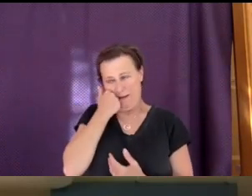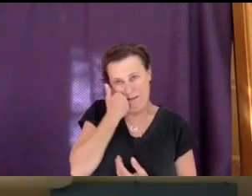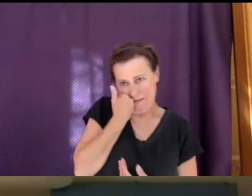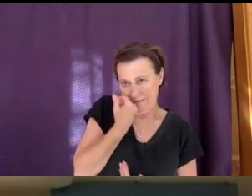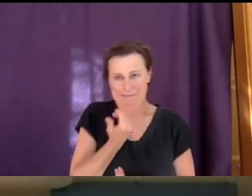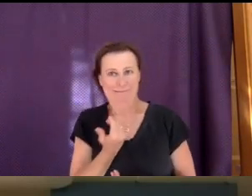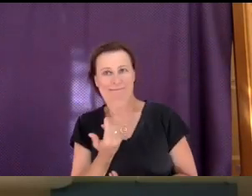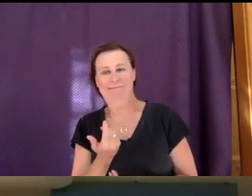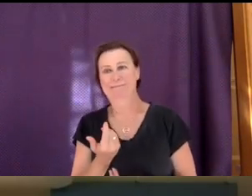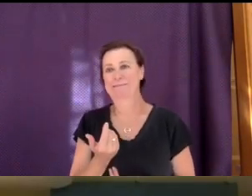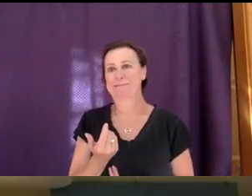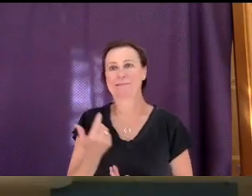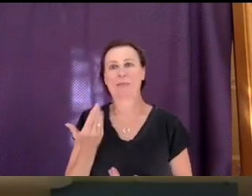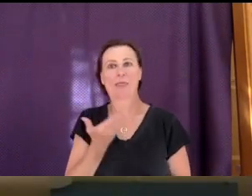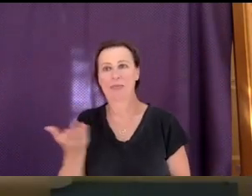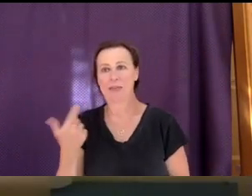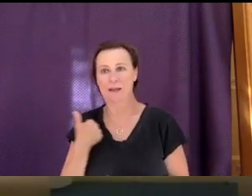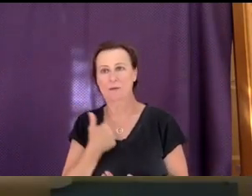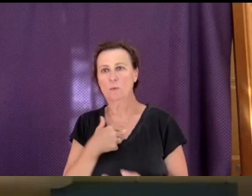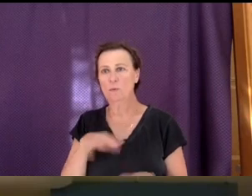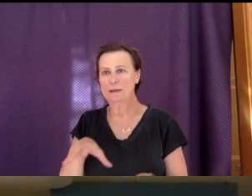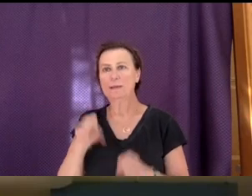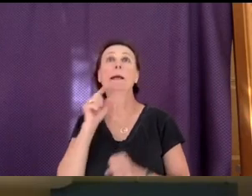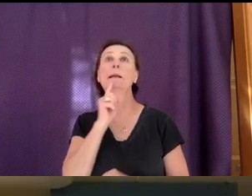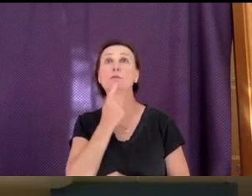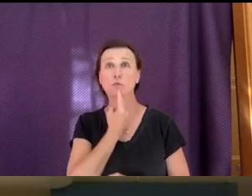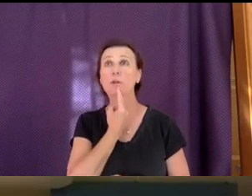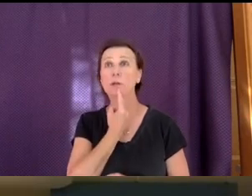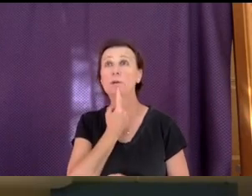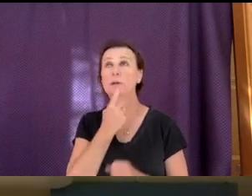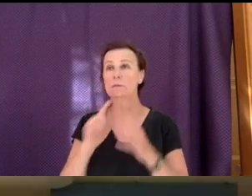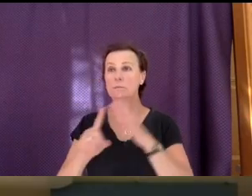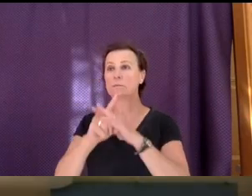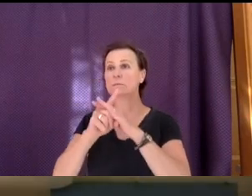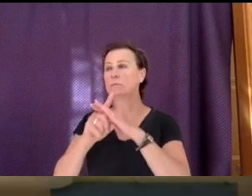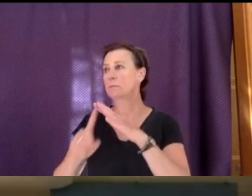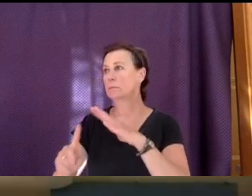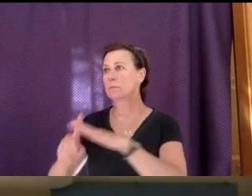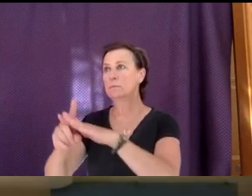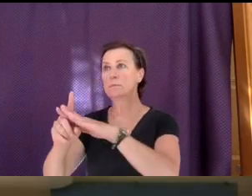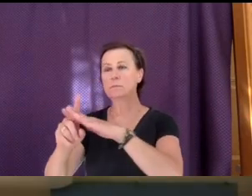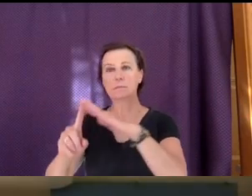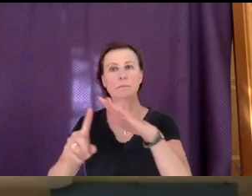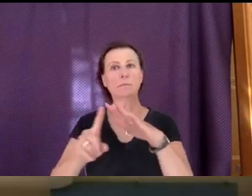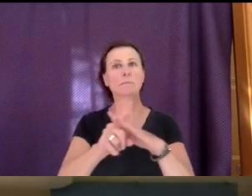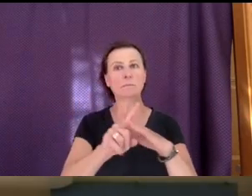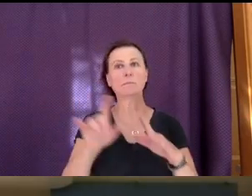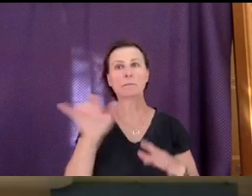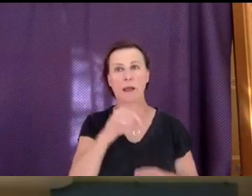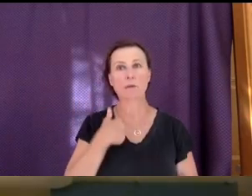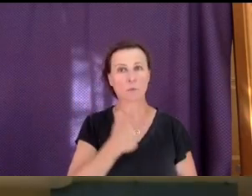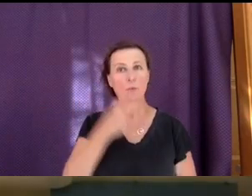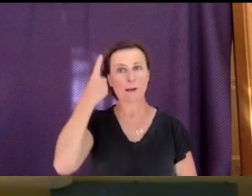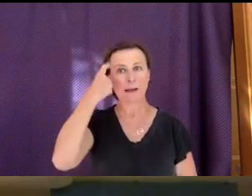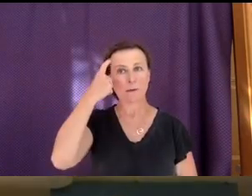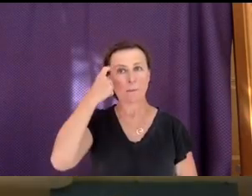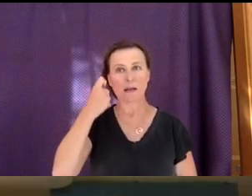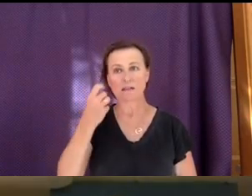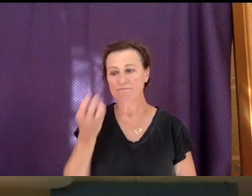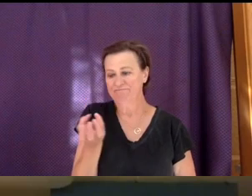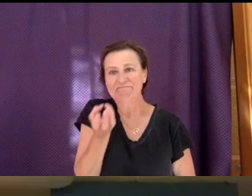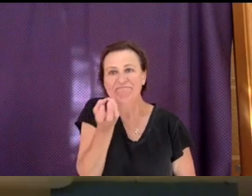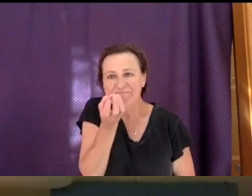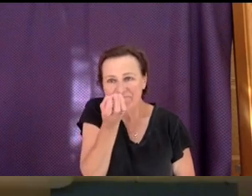as the things we take so seriously day by day are revealed to be, as suspected, minuscule in